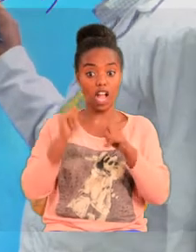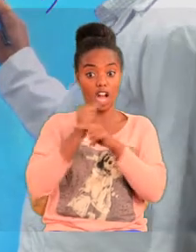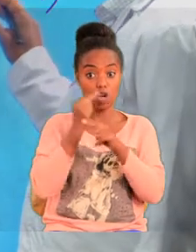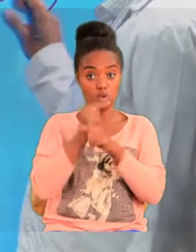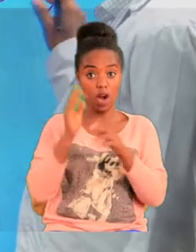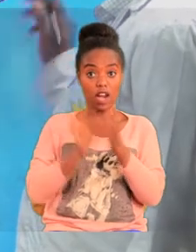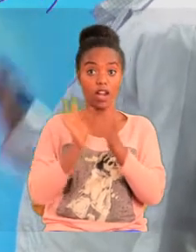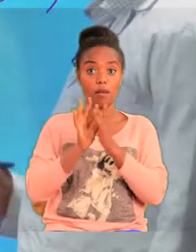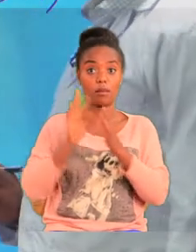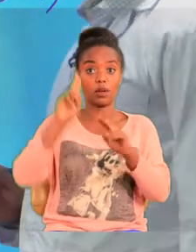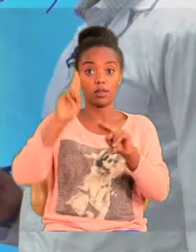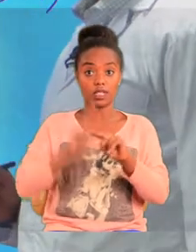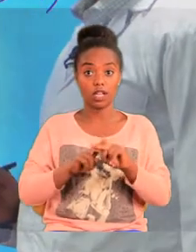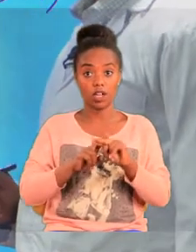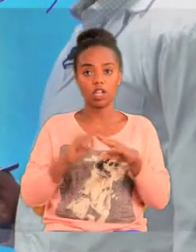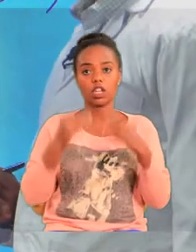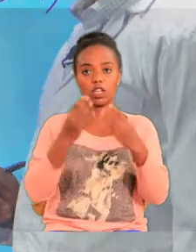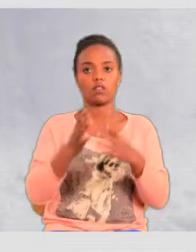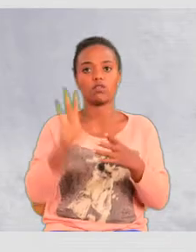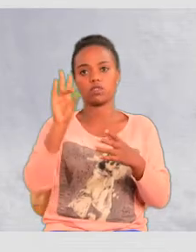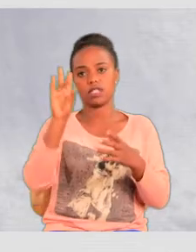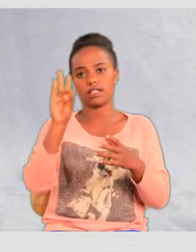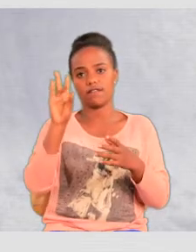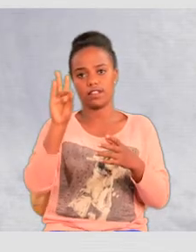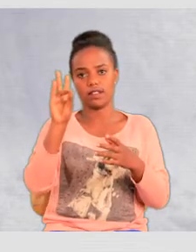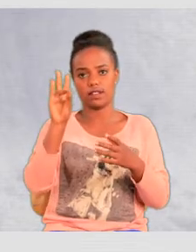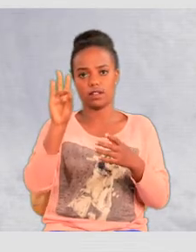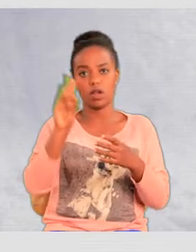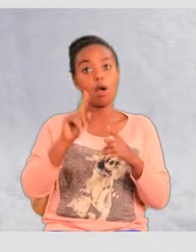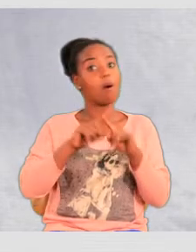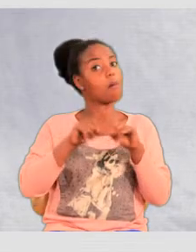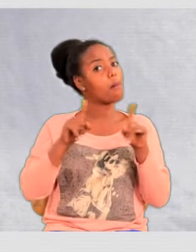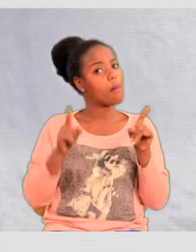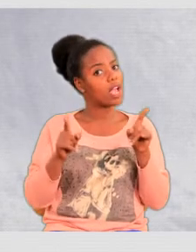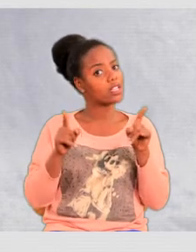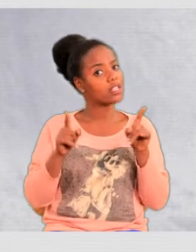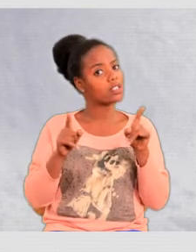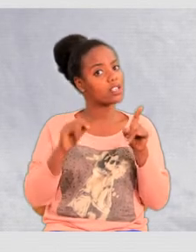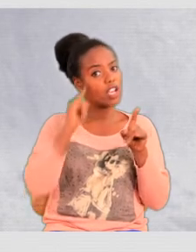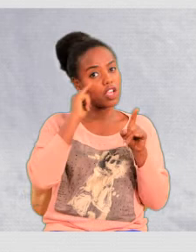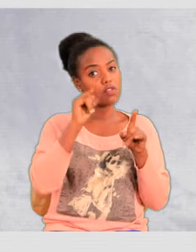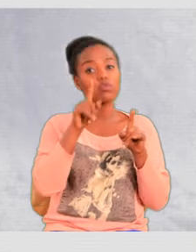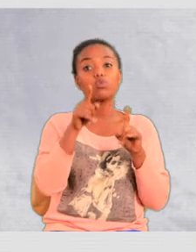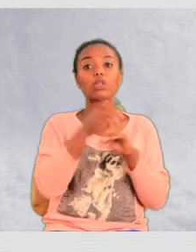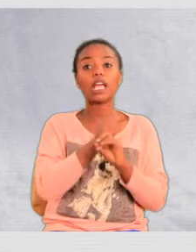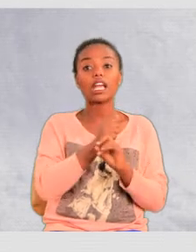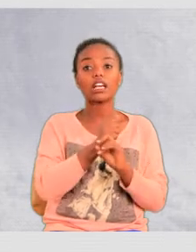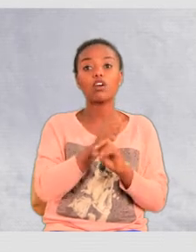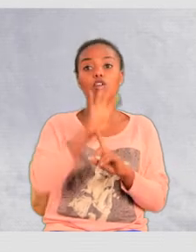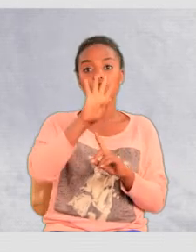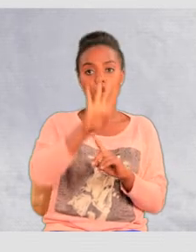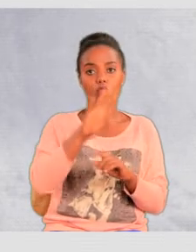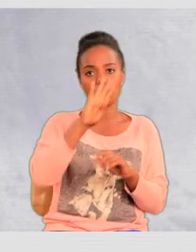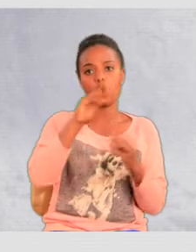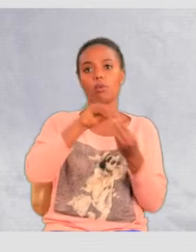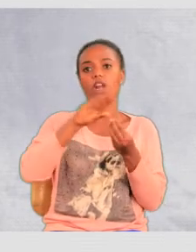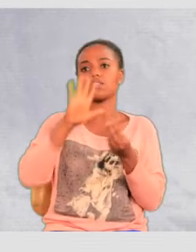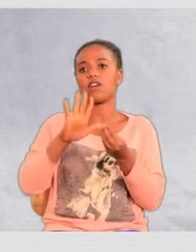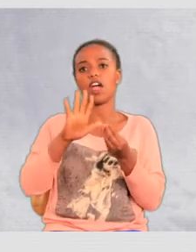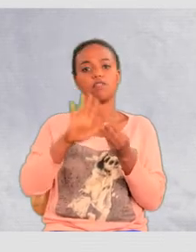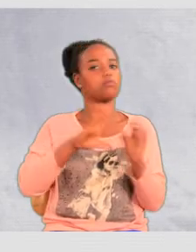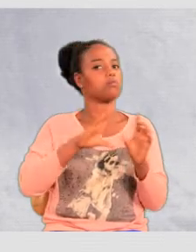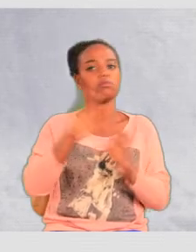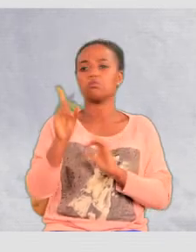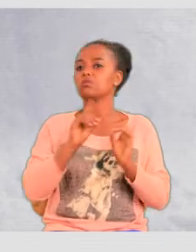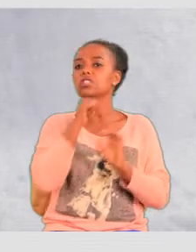it gives you 7. This is the statement says. But if you take, for example, 4 plus 5 doesn't